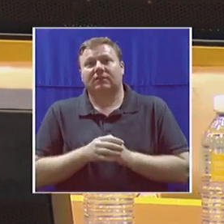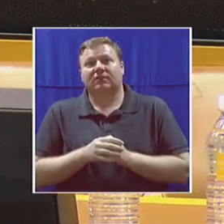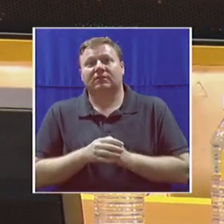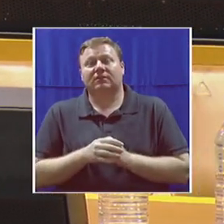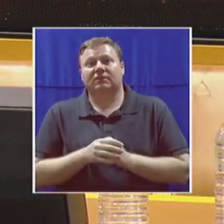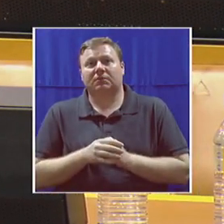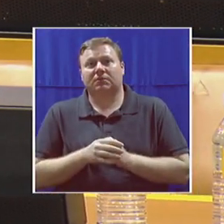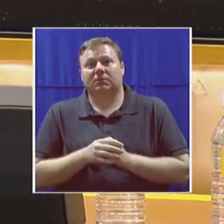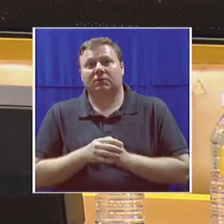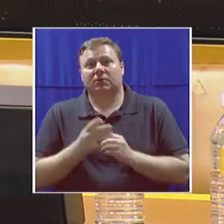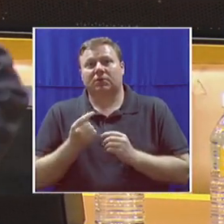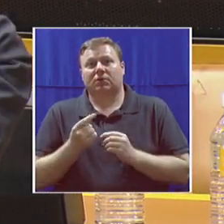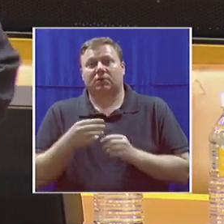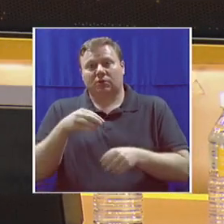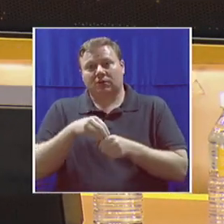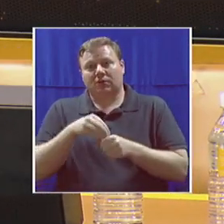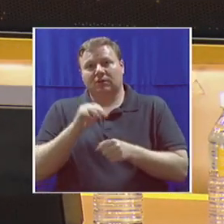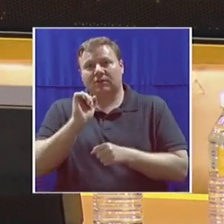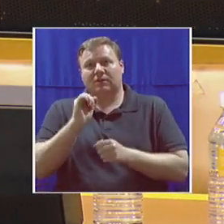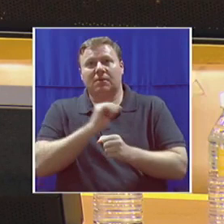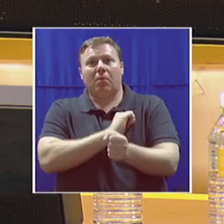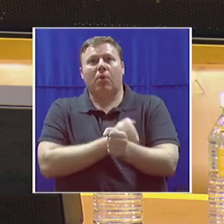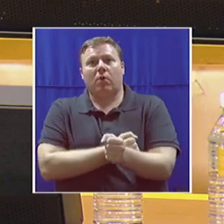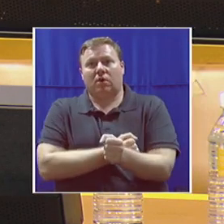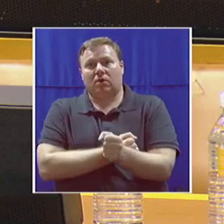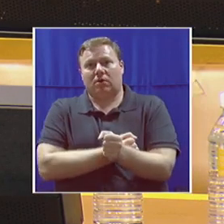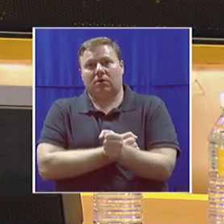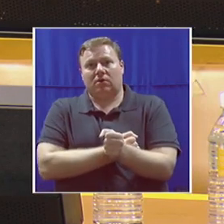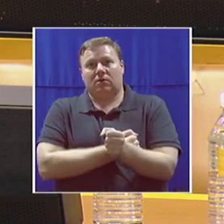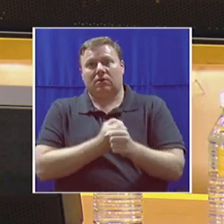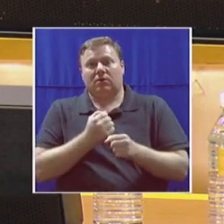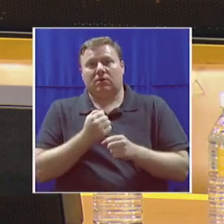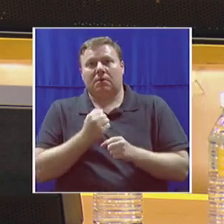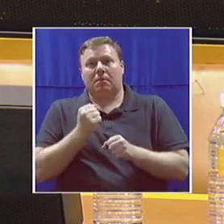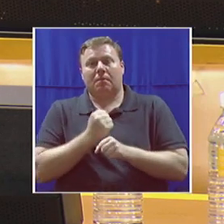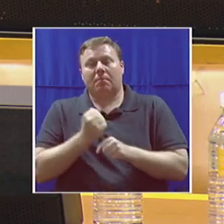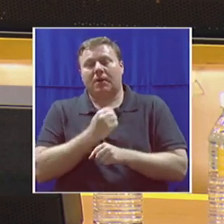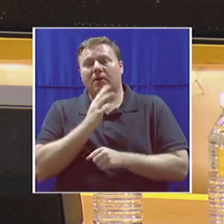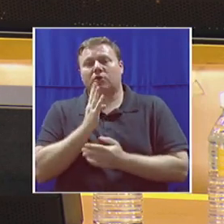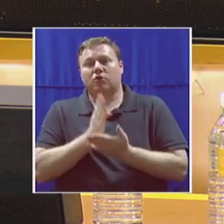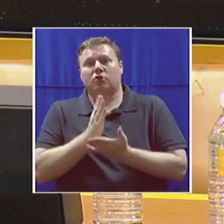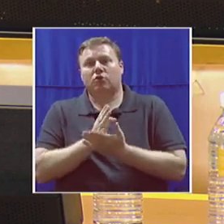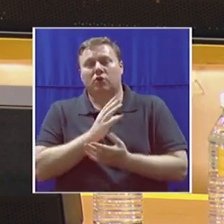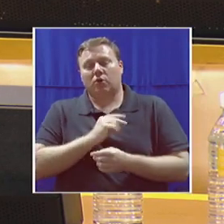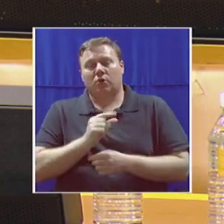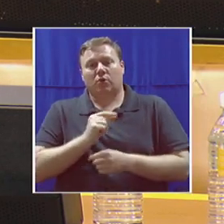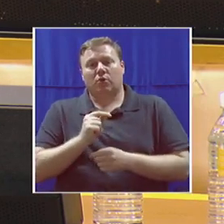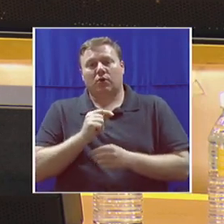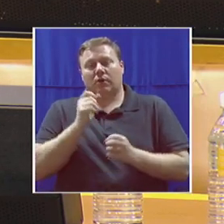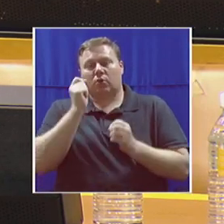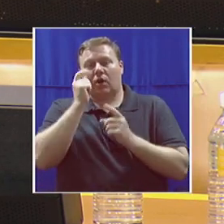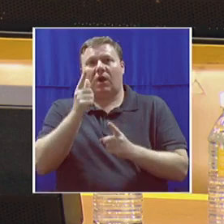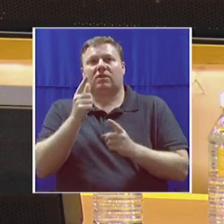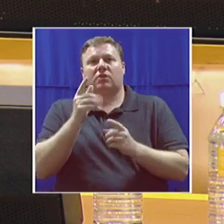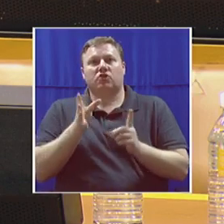taking within its means to ensure the expedient realization of the goals